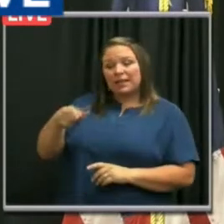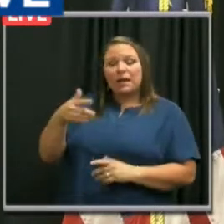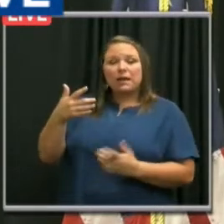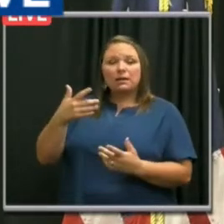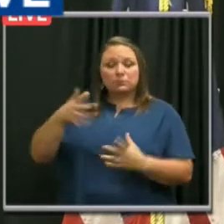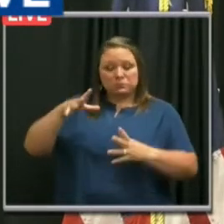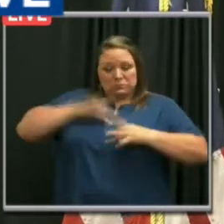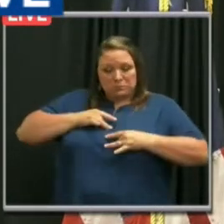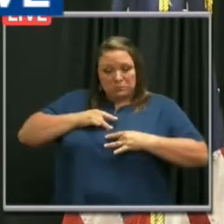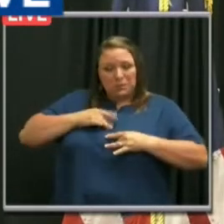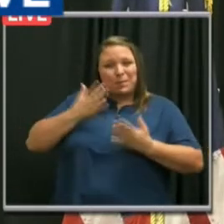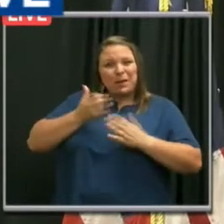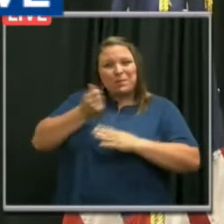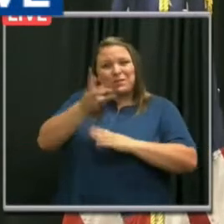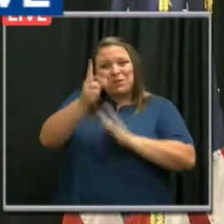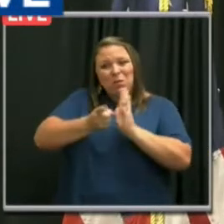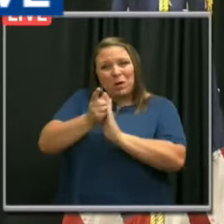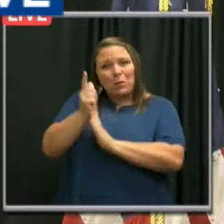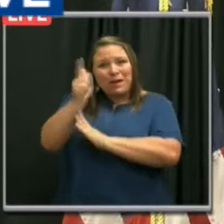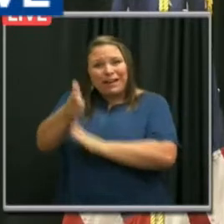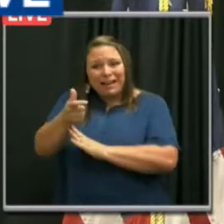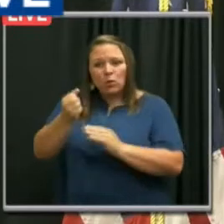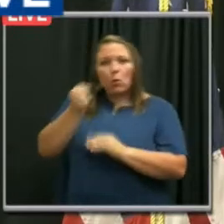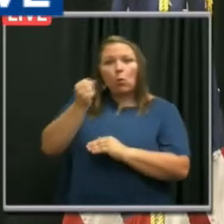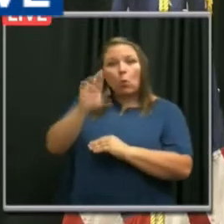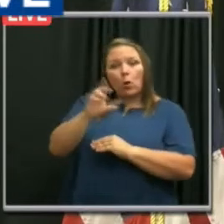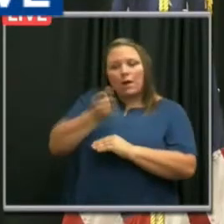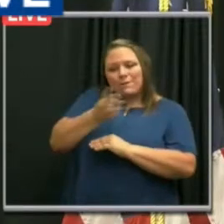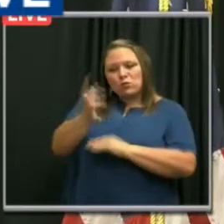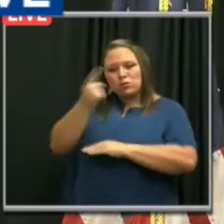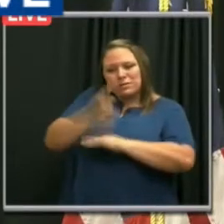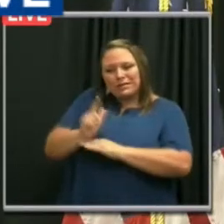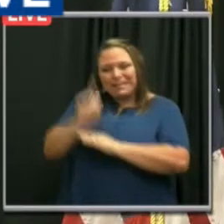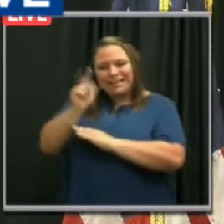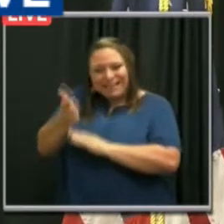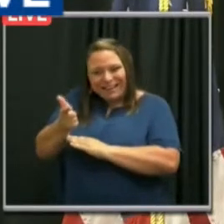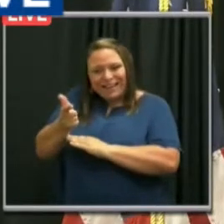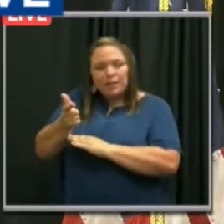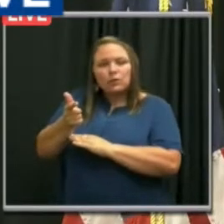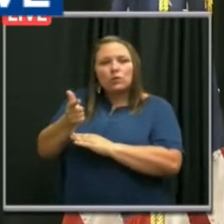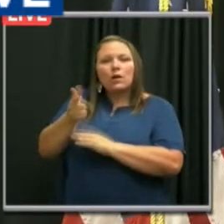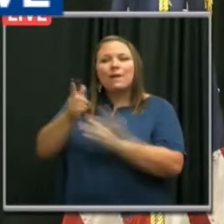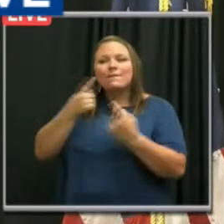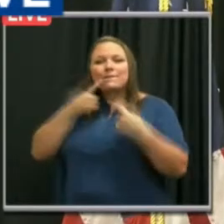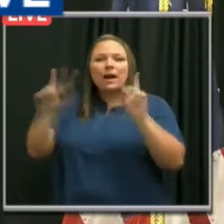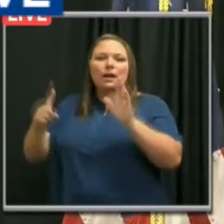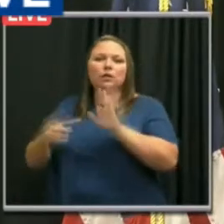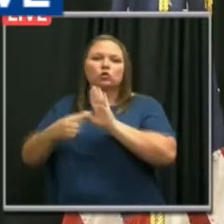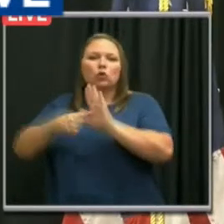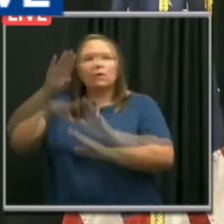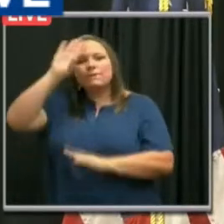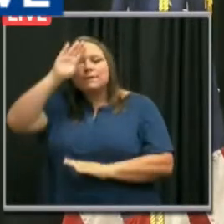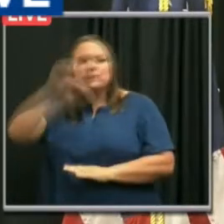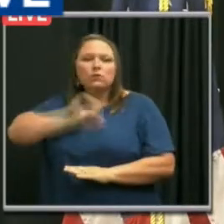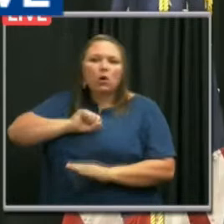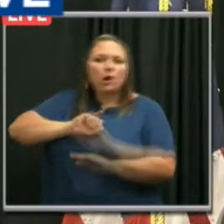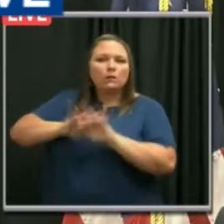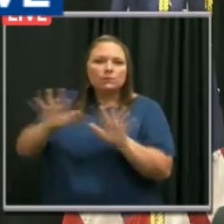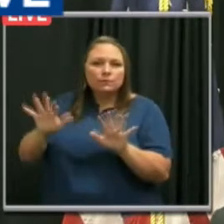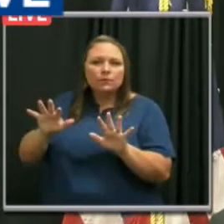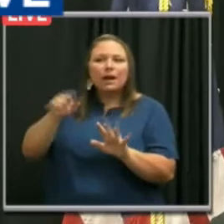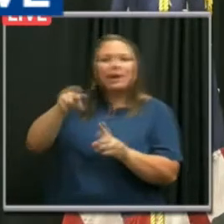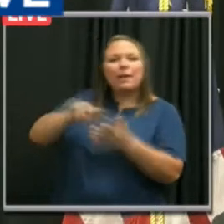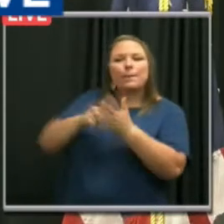few days, everyone who had symptoms were pre-symptomatic before they had those symptoms. And we know with